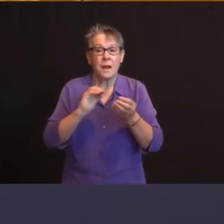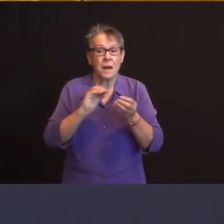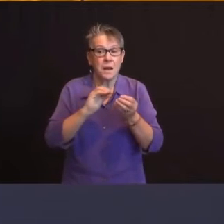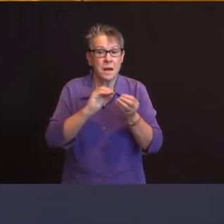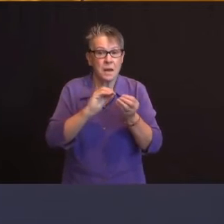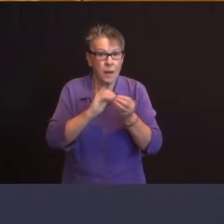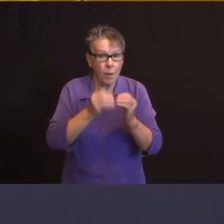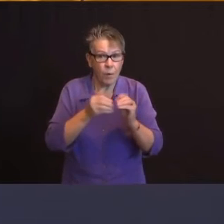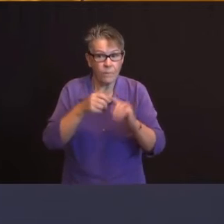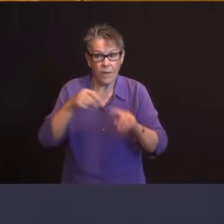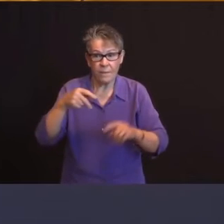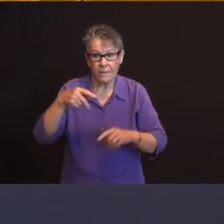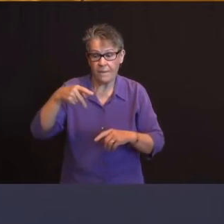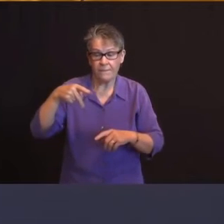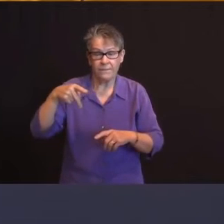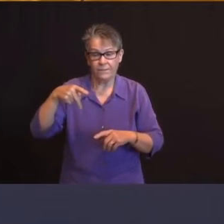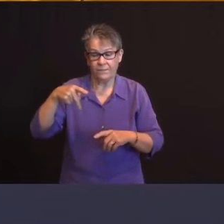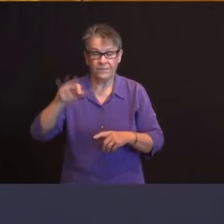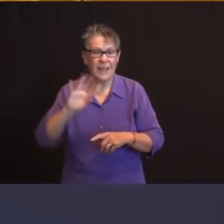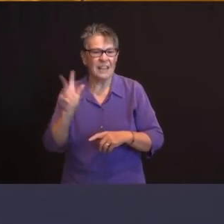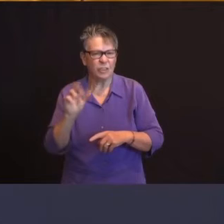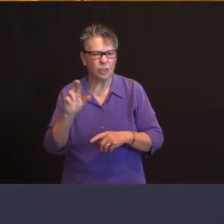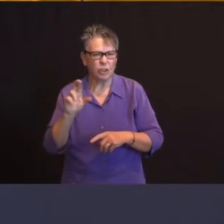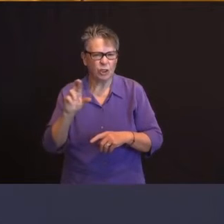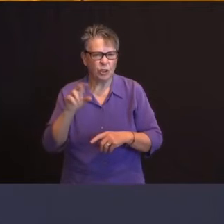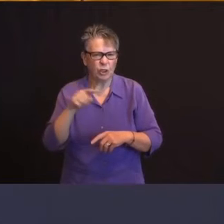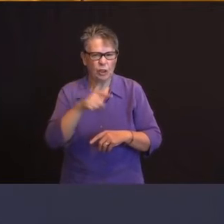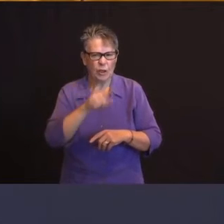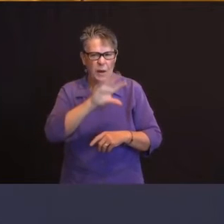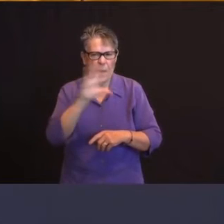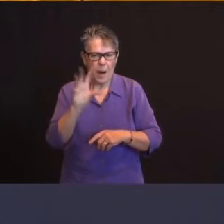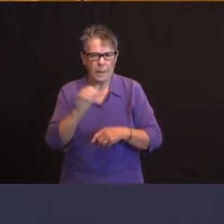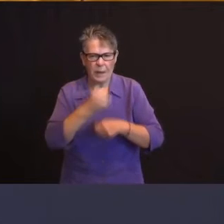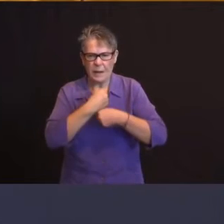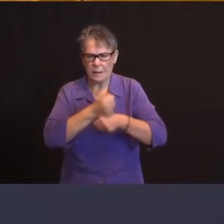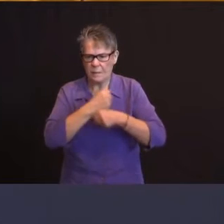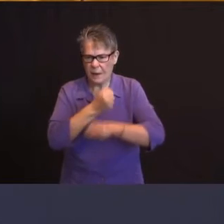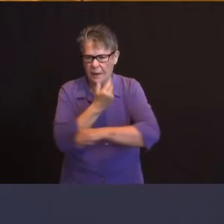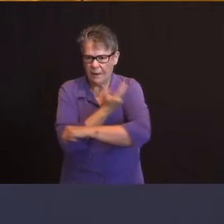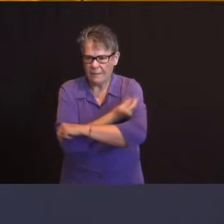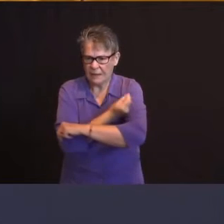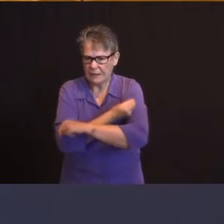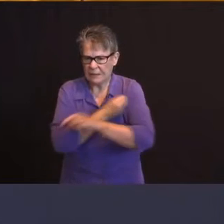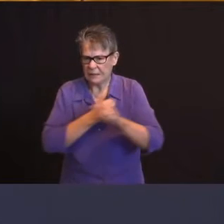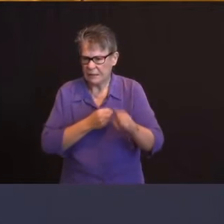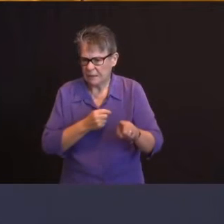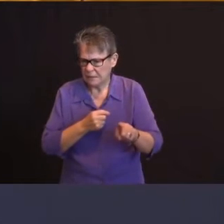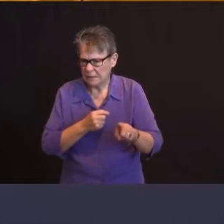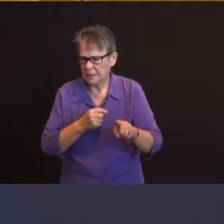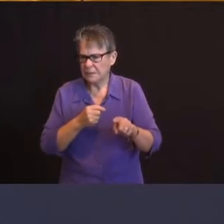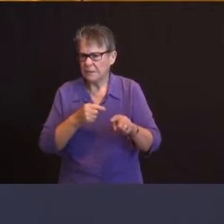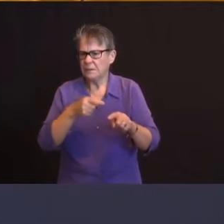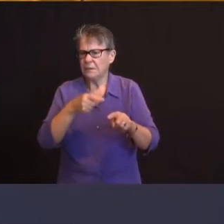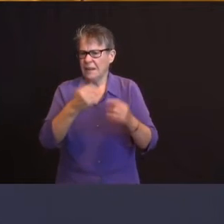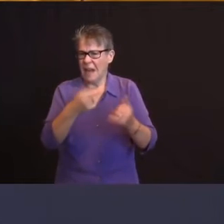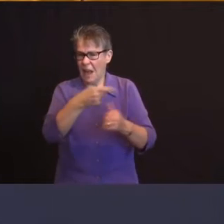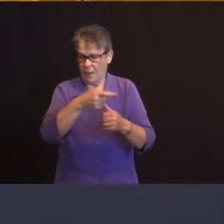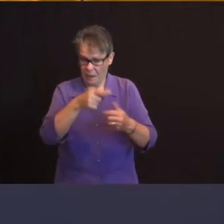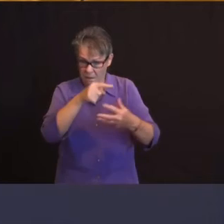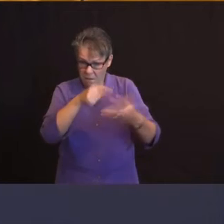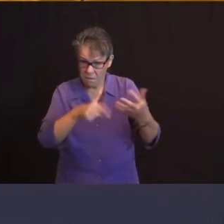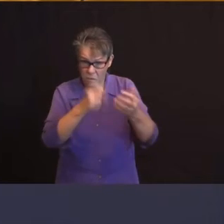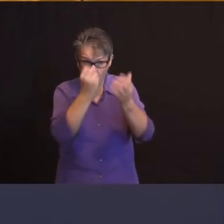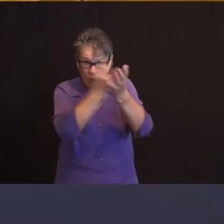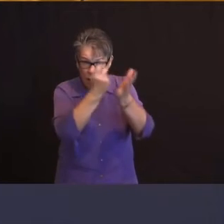week, 1 week beat behind, Ed, as I understand it, in terms of their authorization. Their ramp-up numbers are even